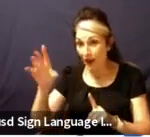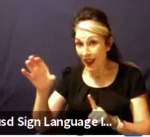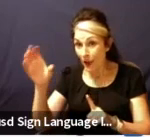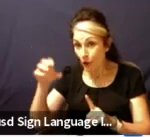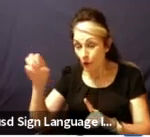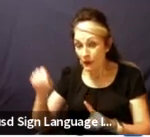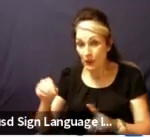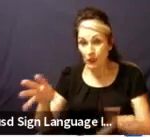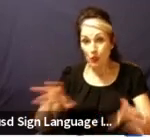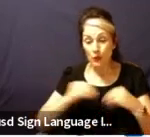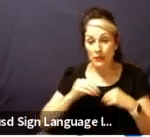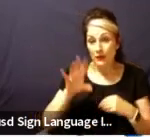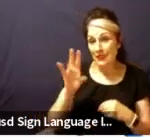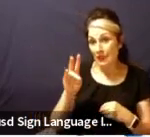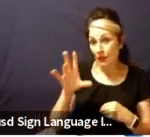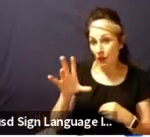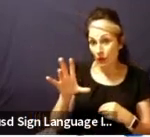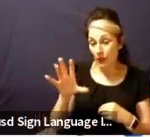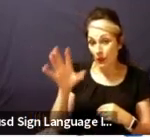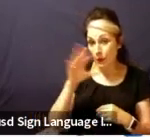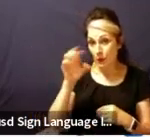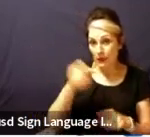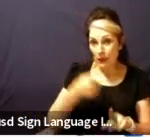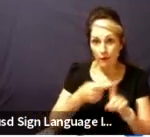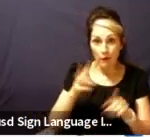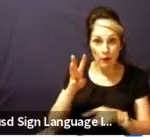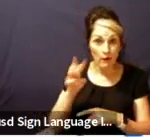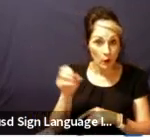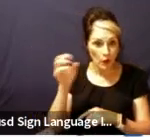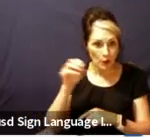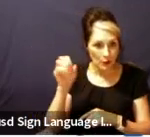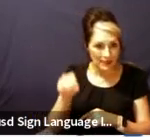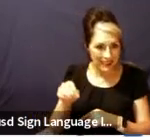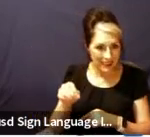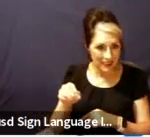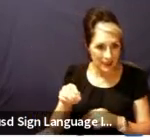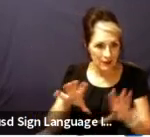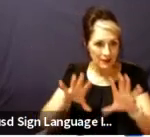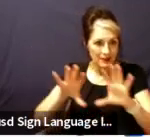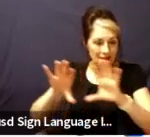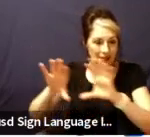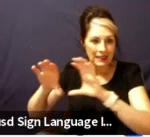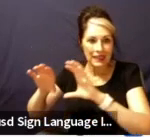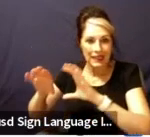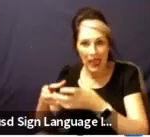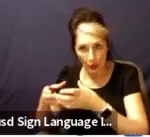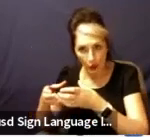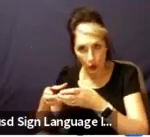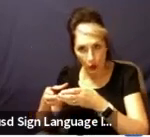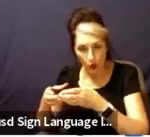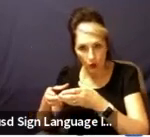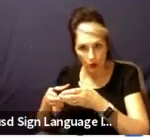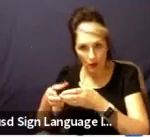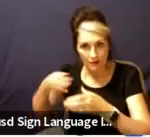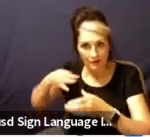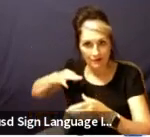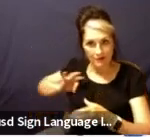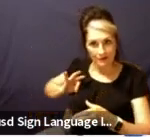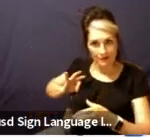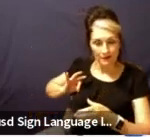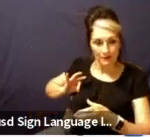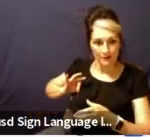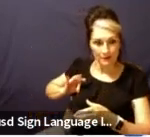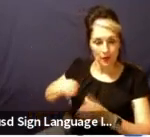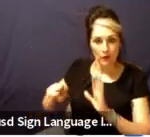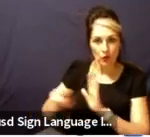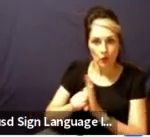73% of the 40% that this category is counting for their